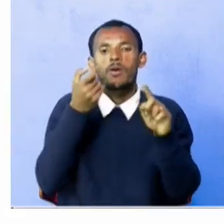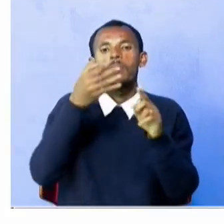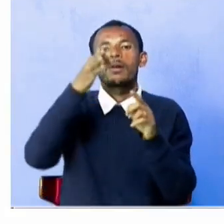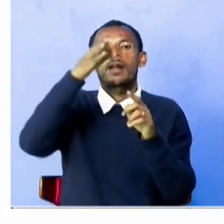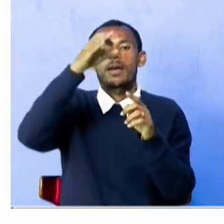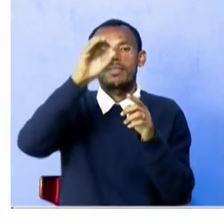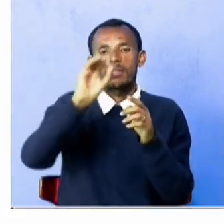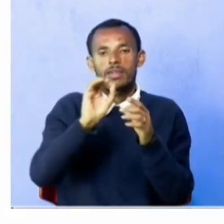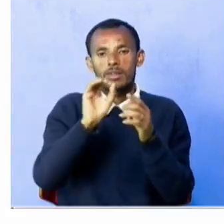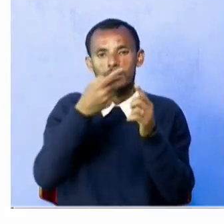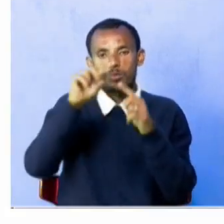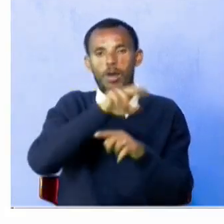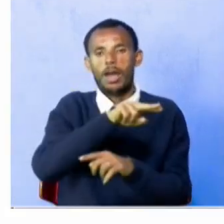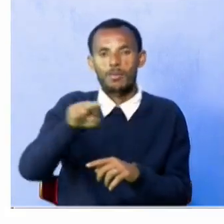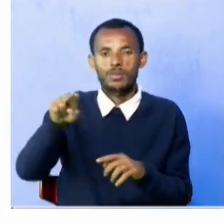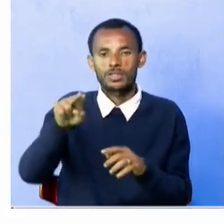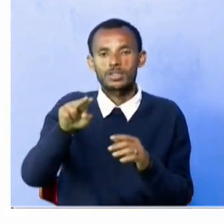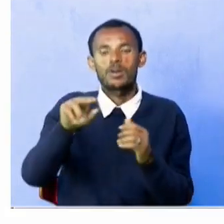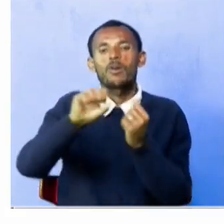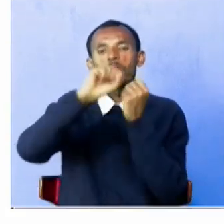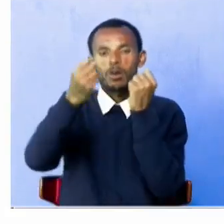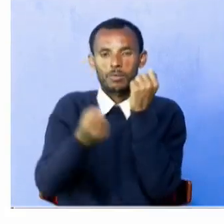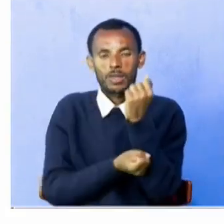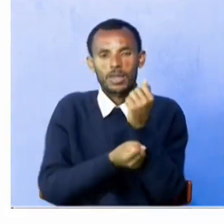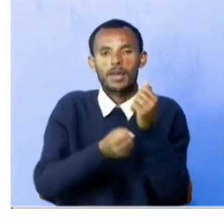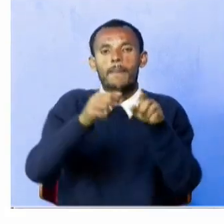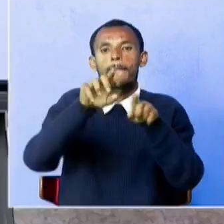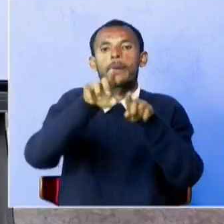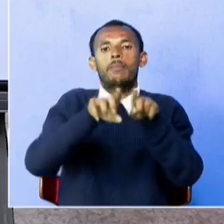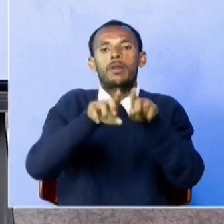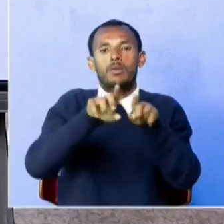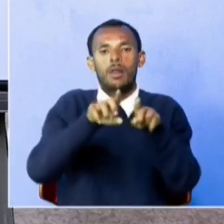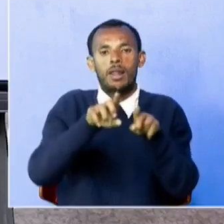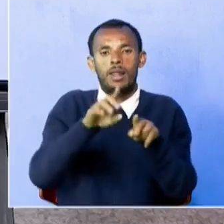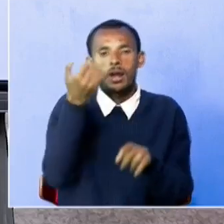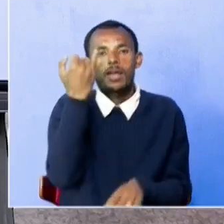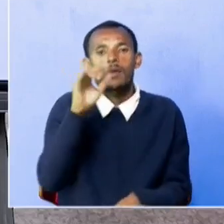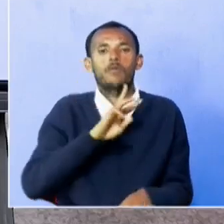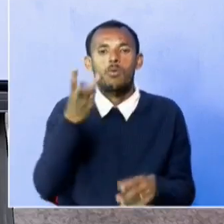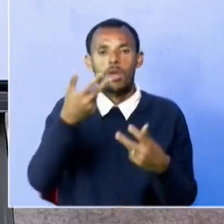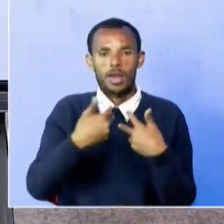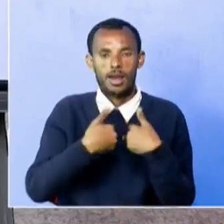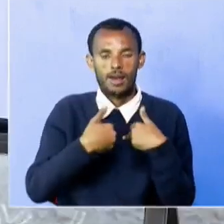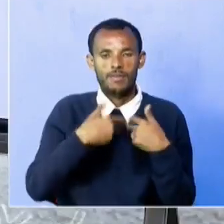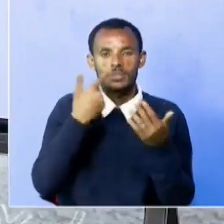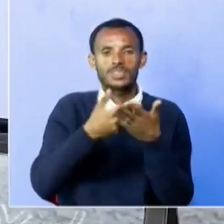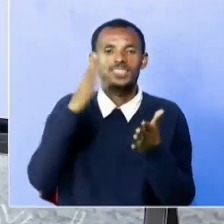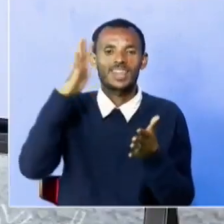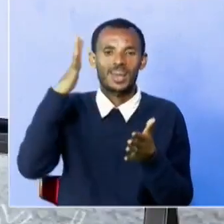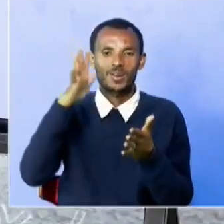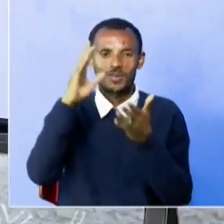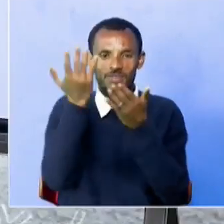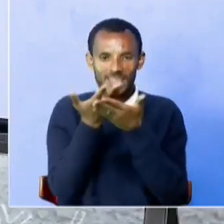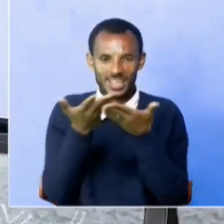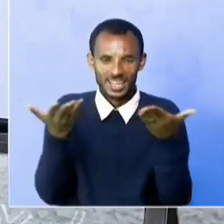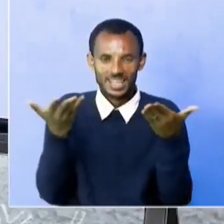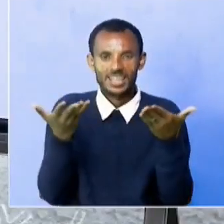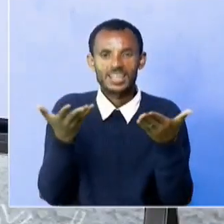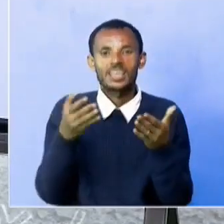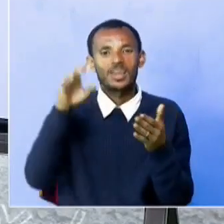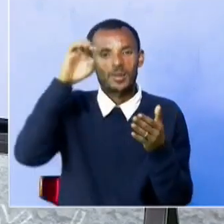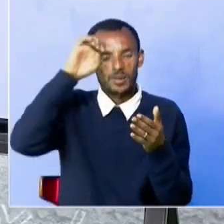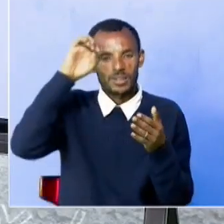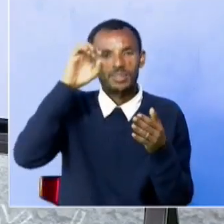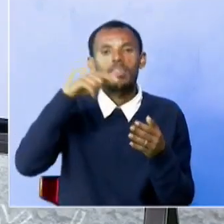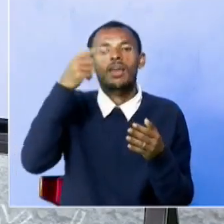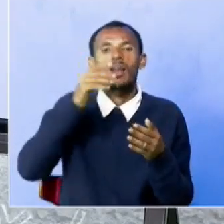the hypotenuse, forming perpendicular, okay? If we have these kind of things, Euclid